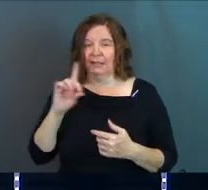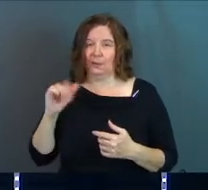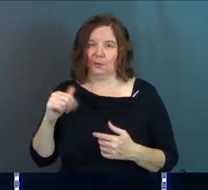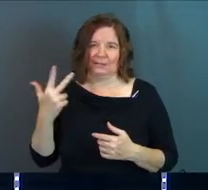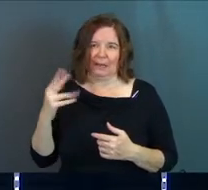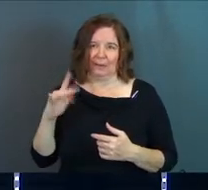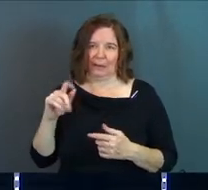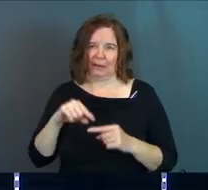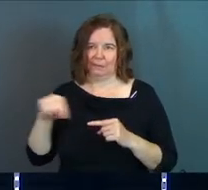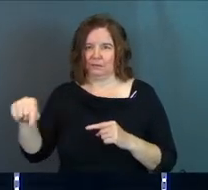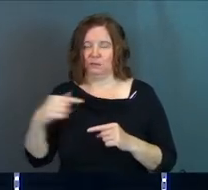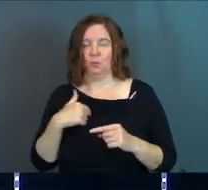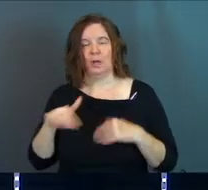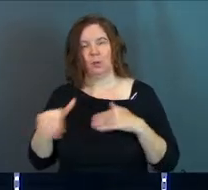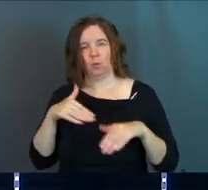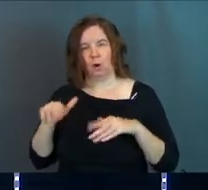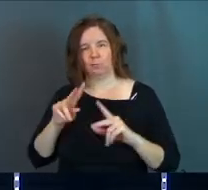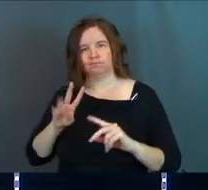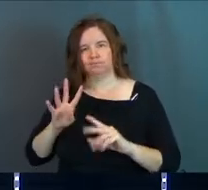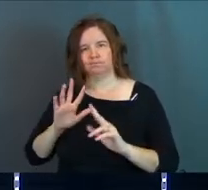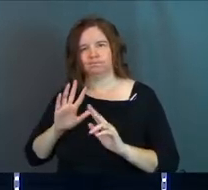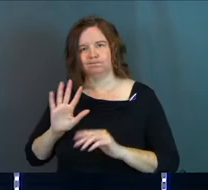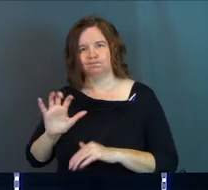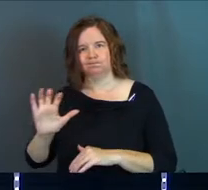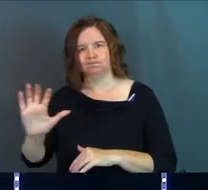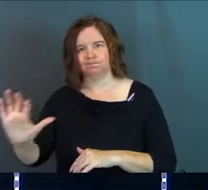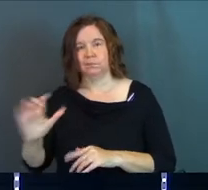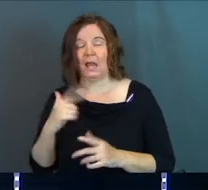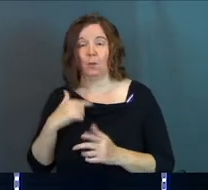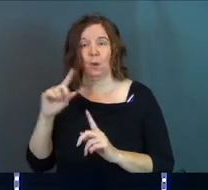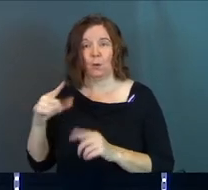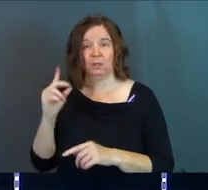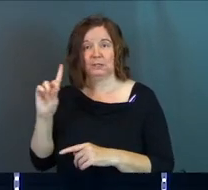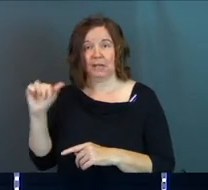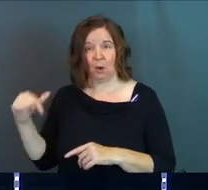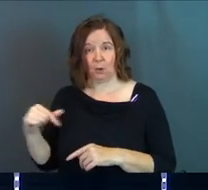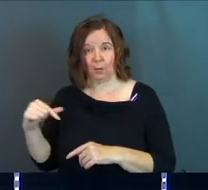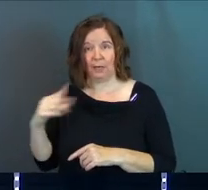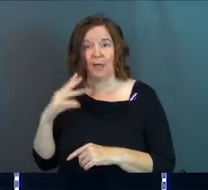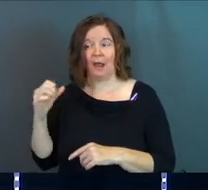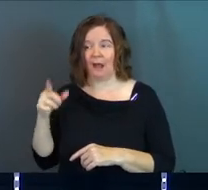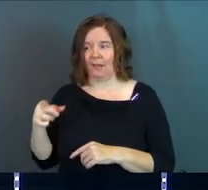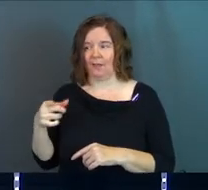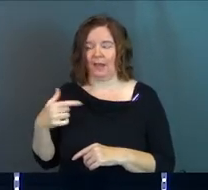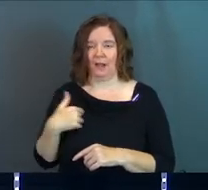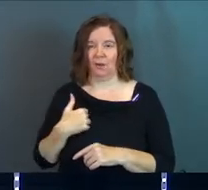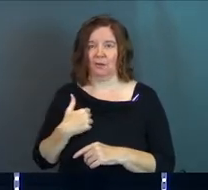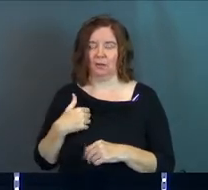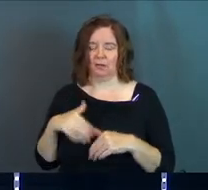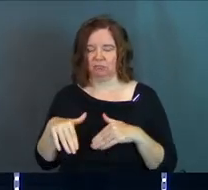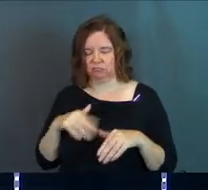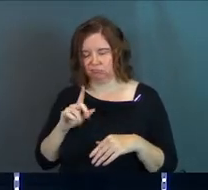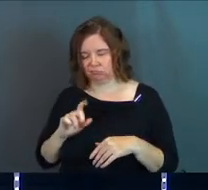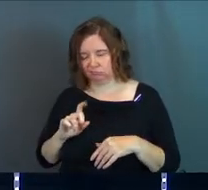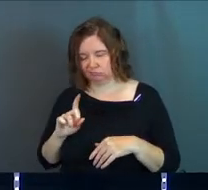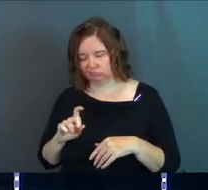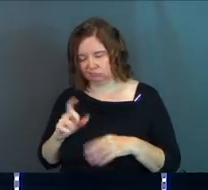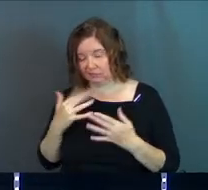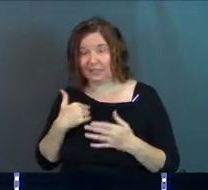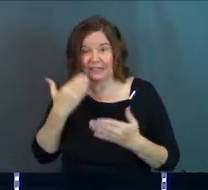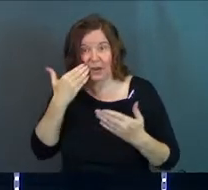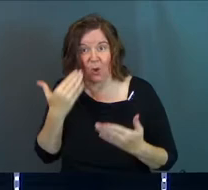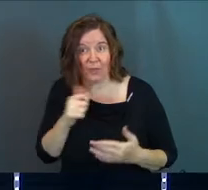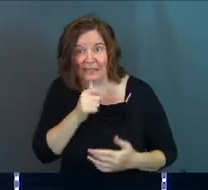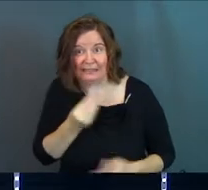was like 3 blocks from our house, so we would walk to it. And we're going to the Dairy Queen, and they just, you know, they're kind of walking kind of sad because they